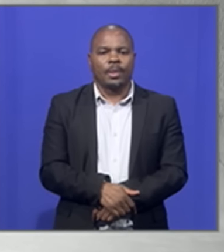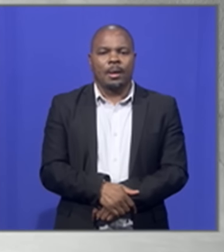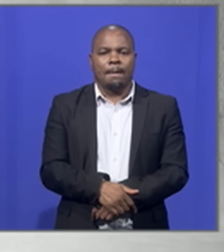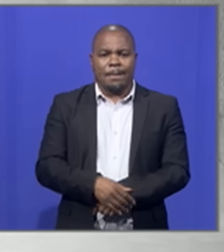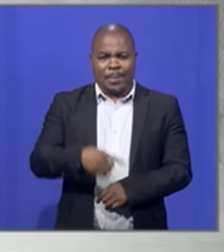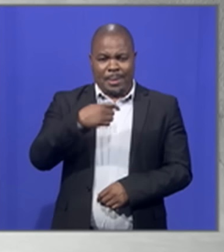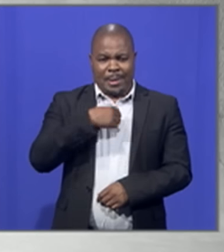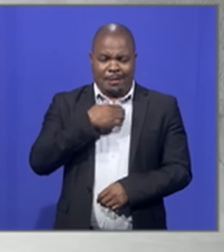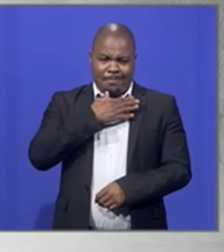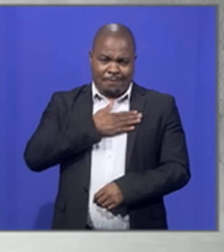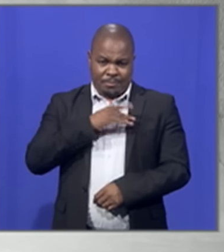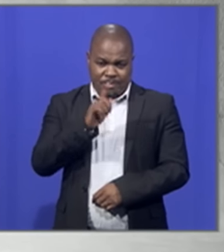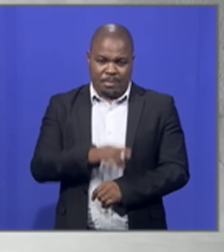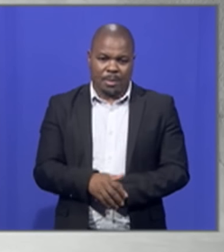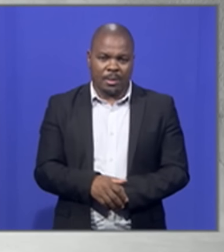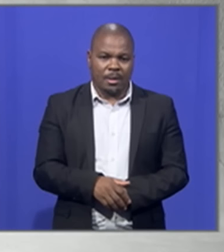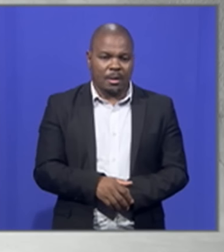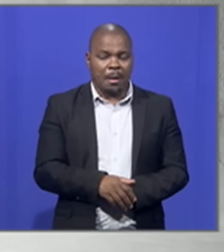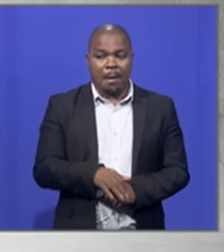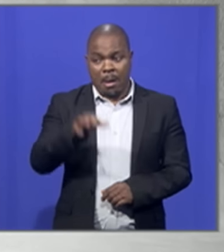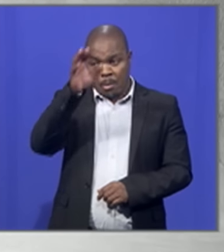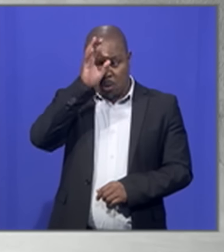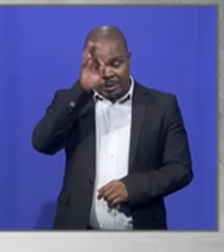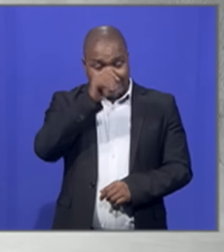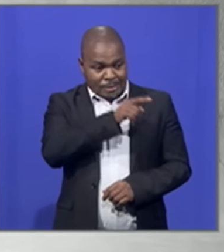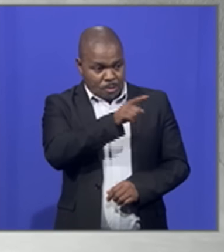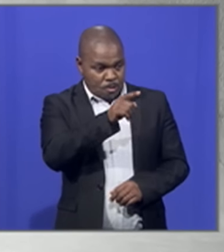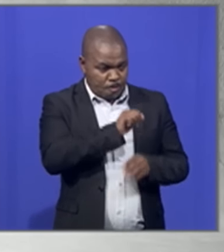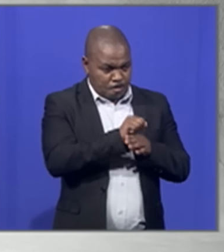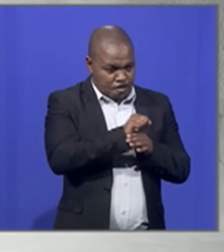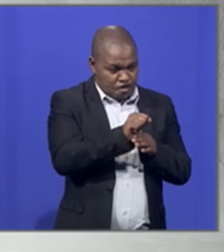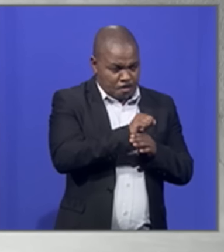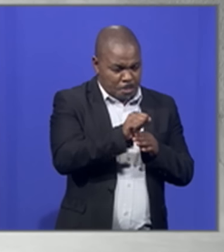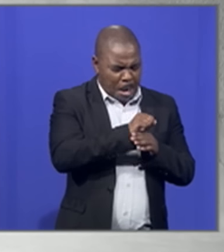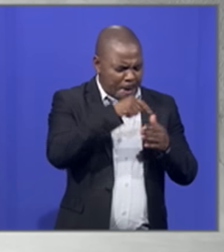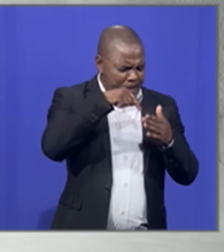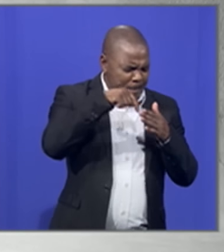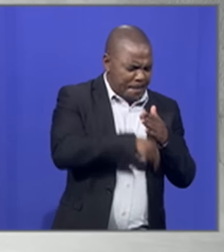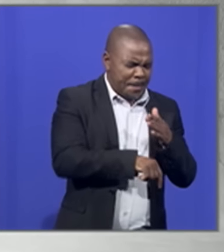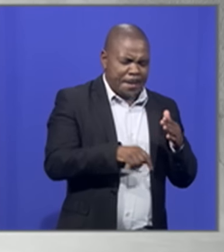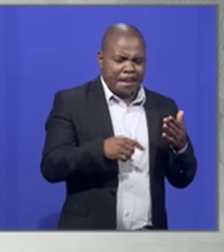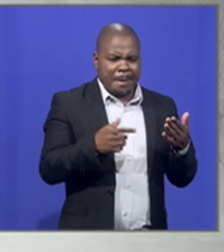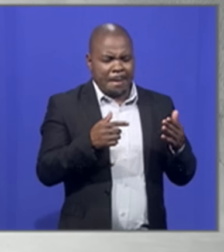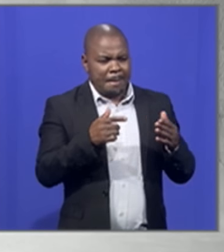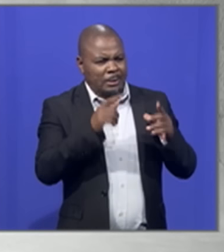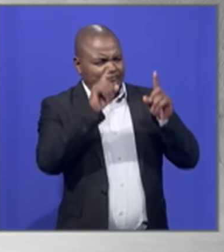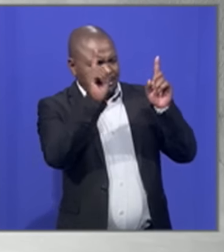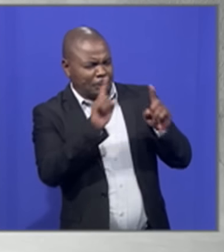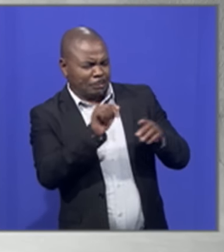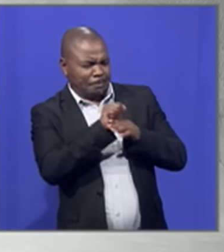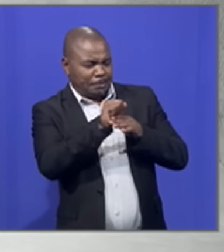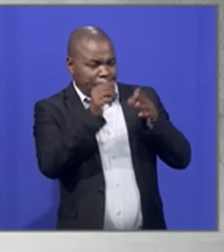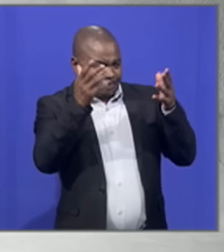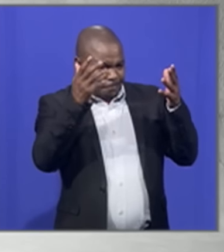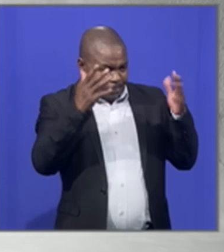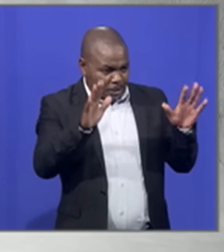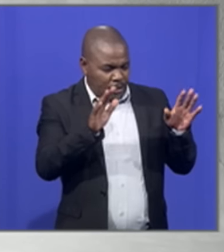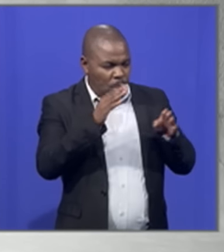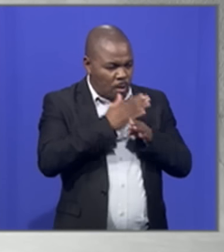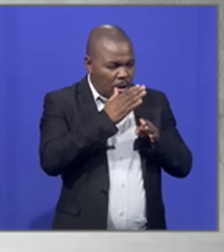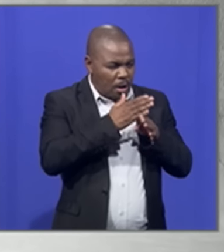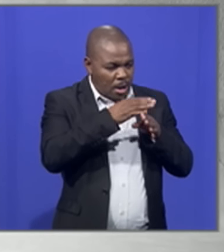Maikutlo a ka ke gore go maphodisa ao ba rego go fiwa tlhahlo yeo e tseneletšego ya go ikgetha mme ba